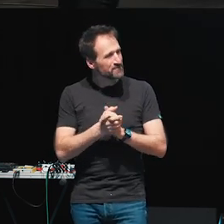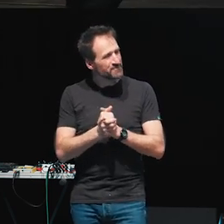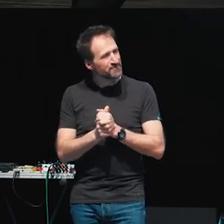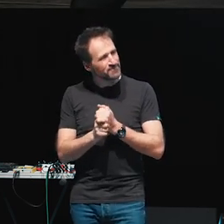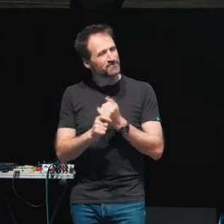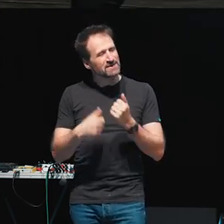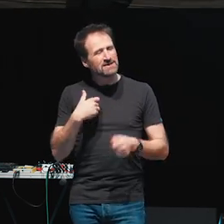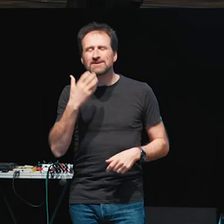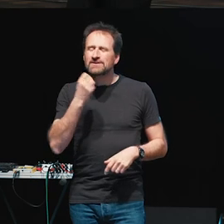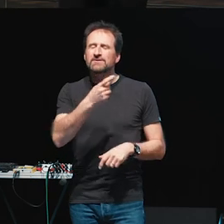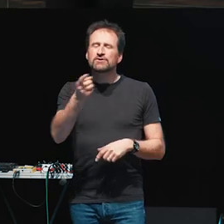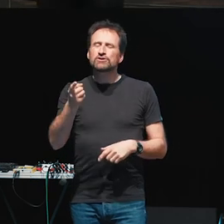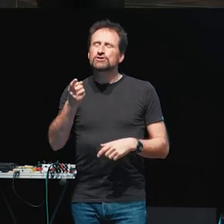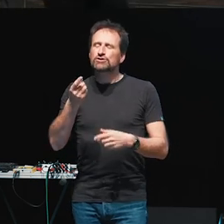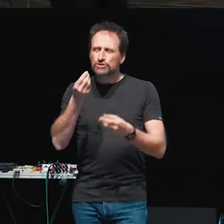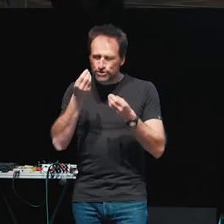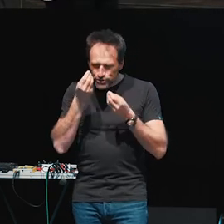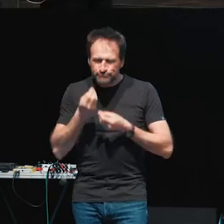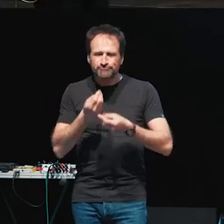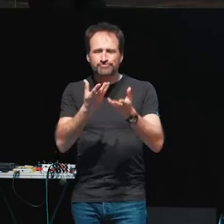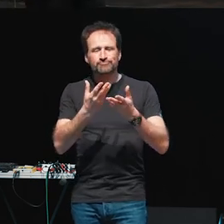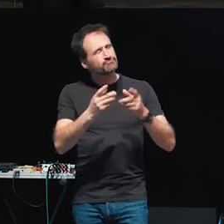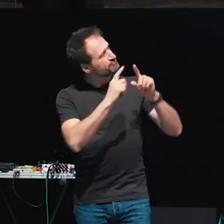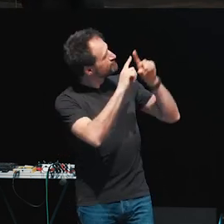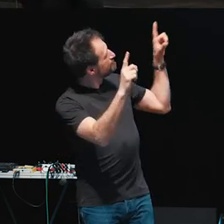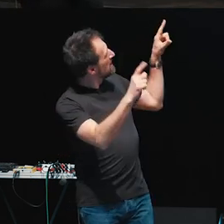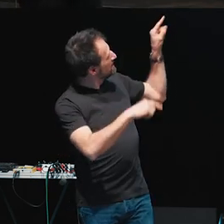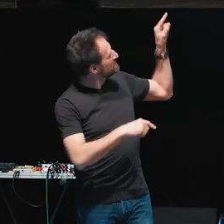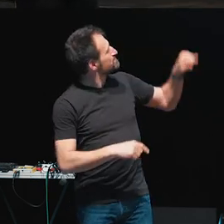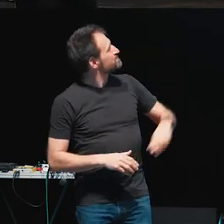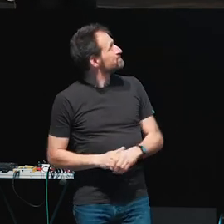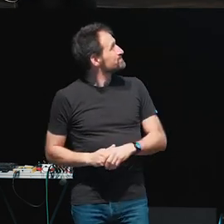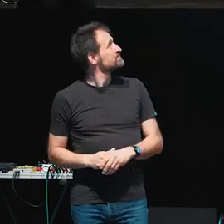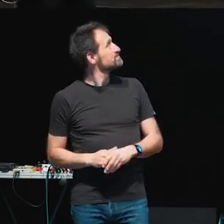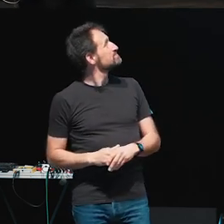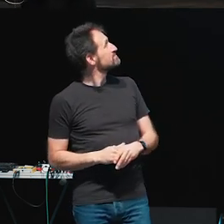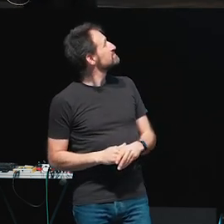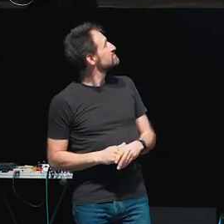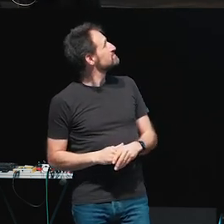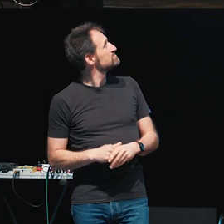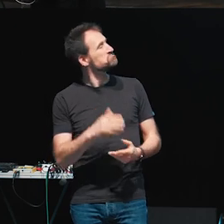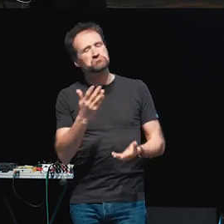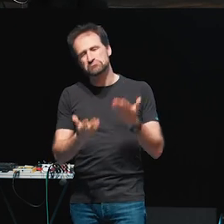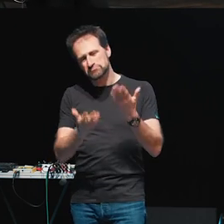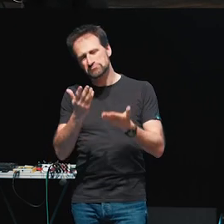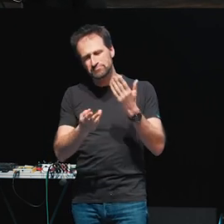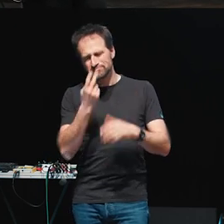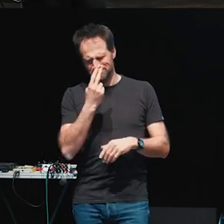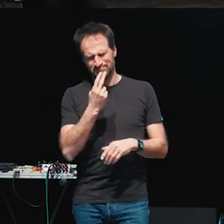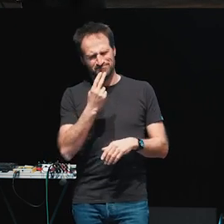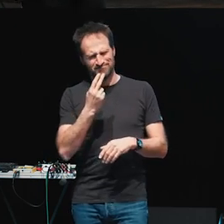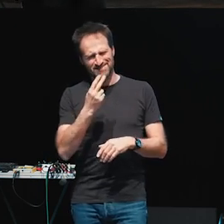I want you all to take a look at this picture over here, and particularly observe the black